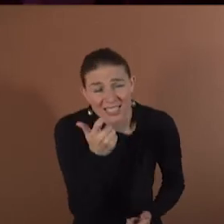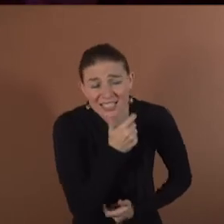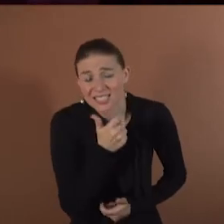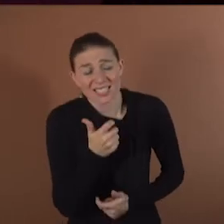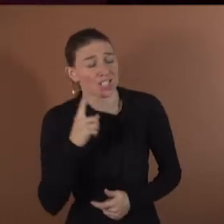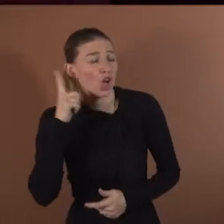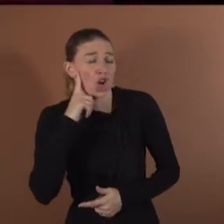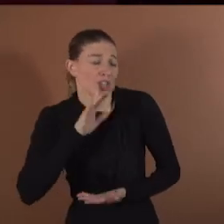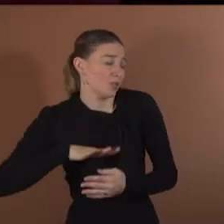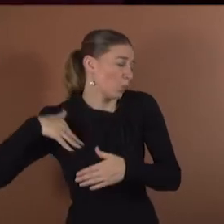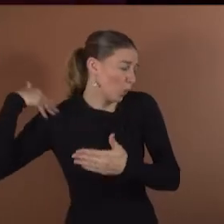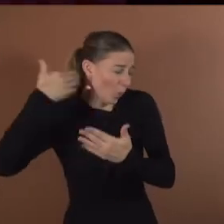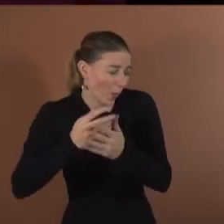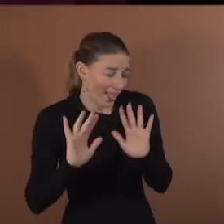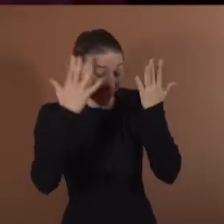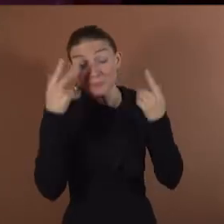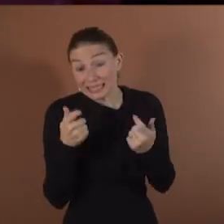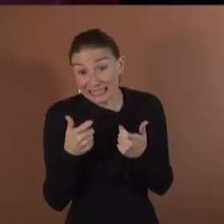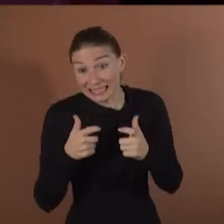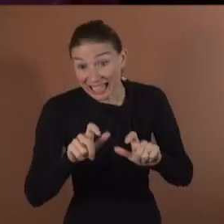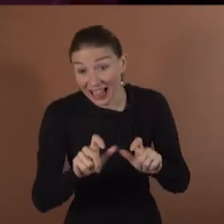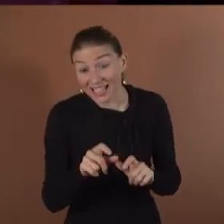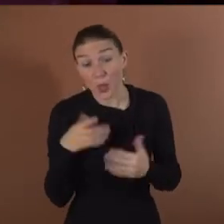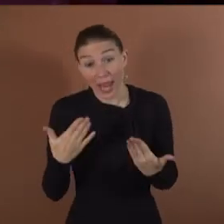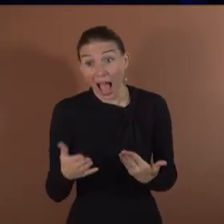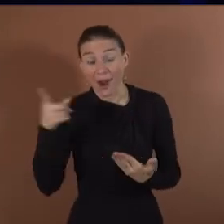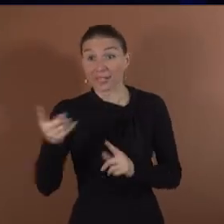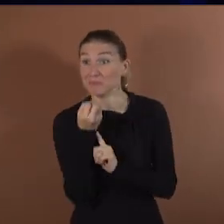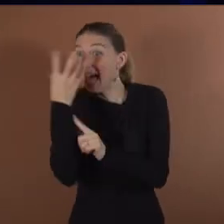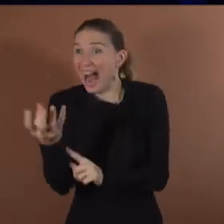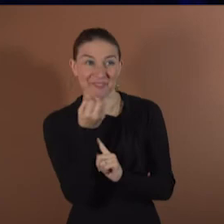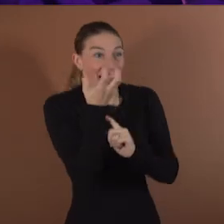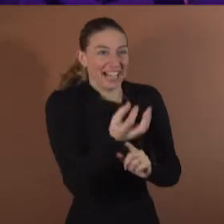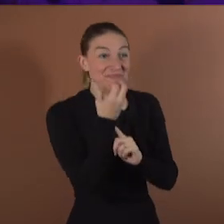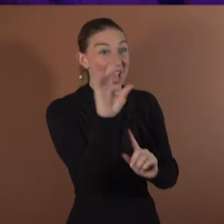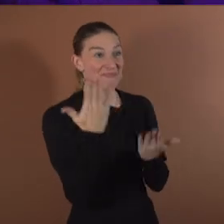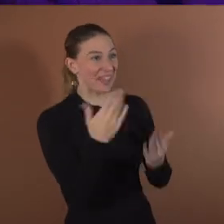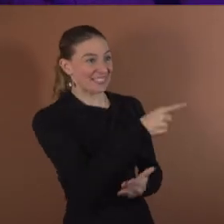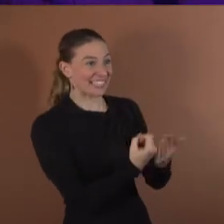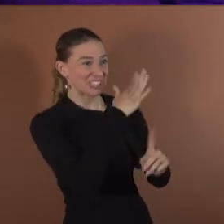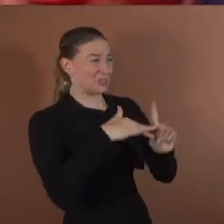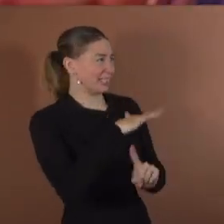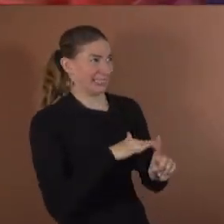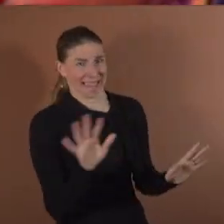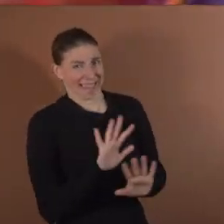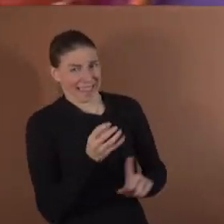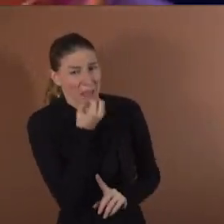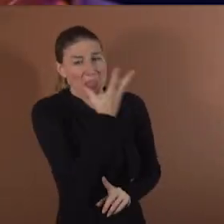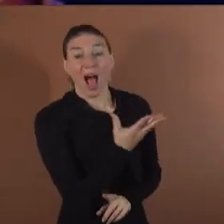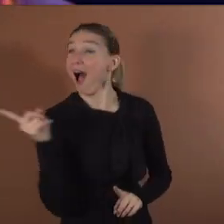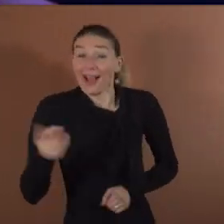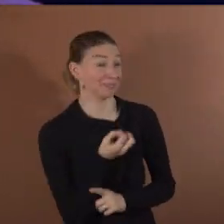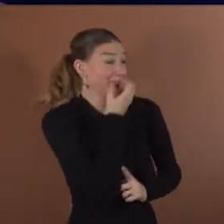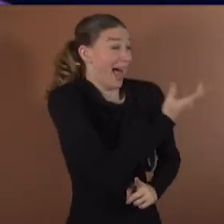today in situations where perhaps he really shouldn't. But there you go. That's what happens. You misunderstand